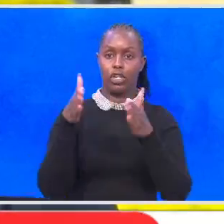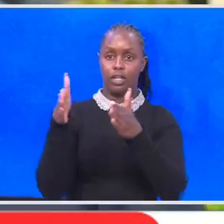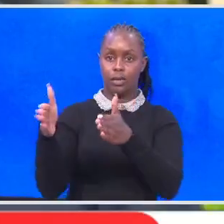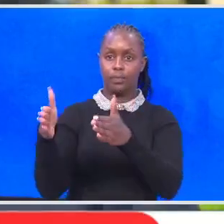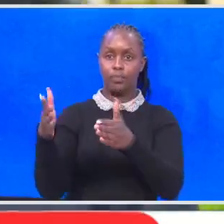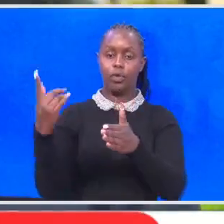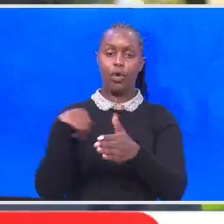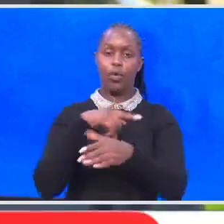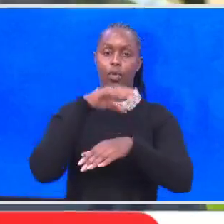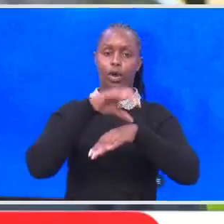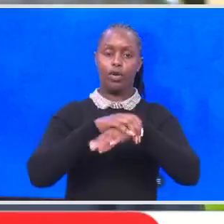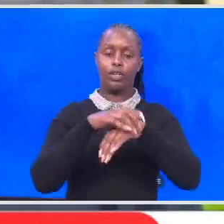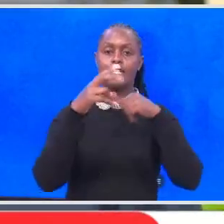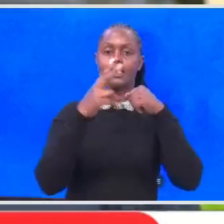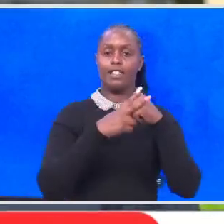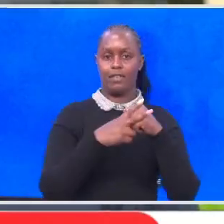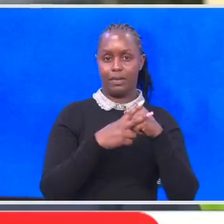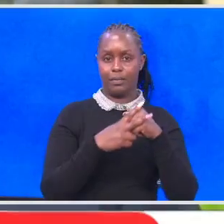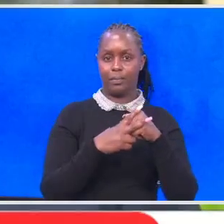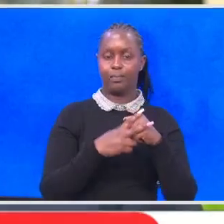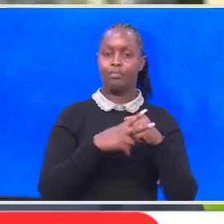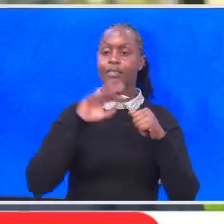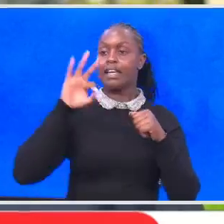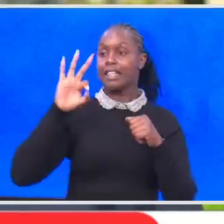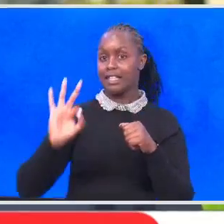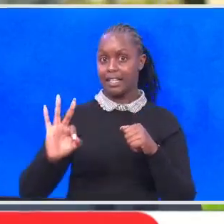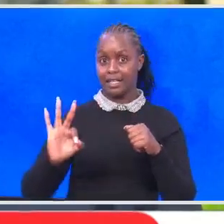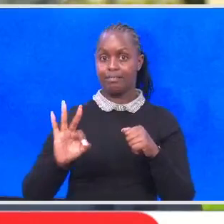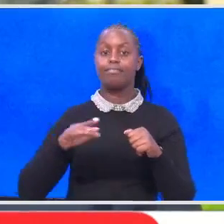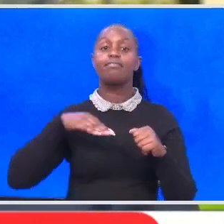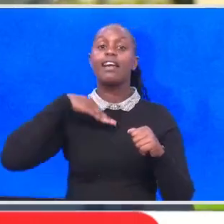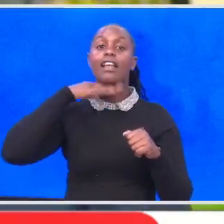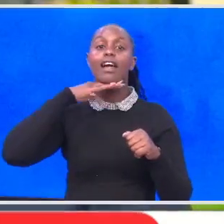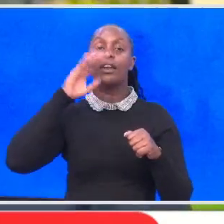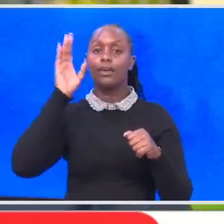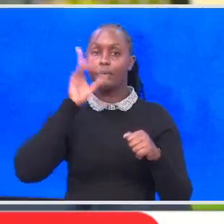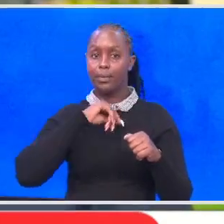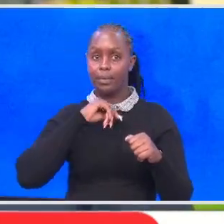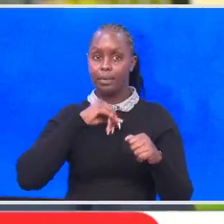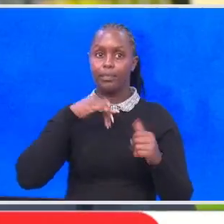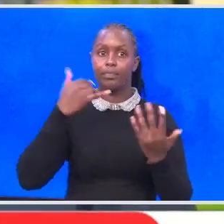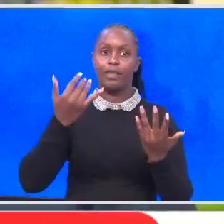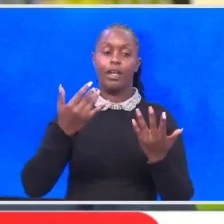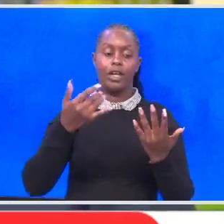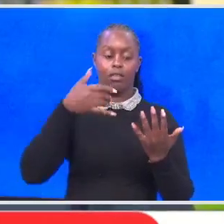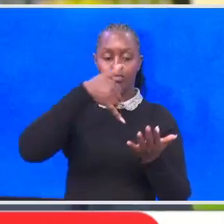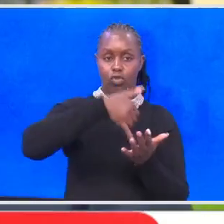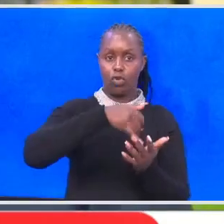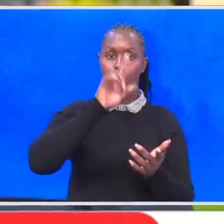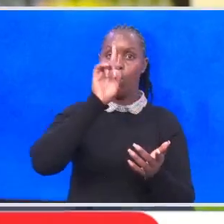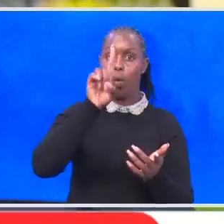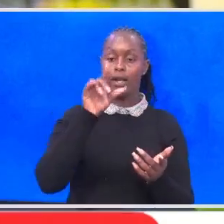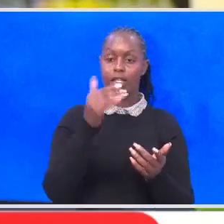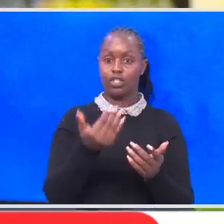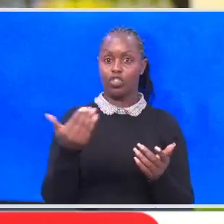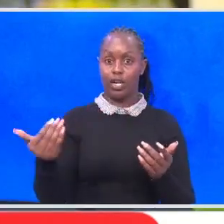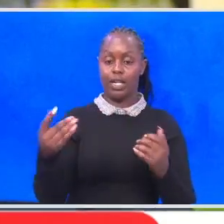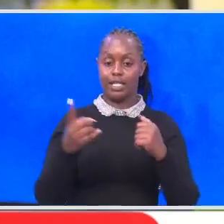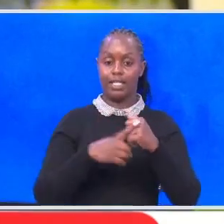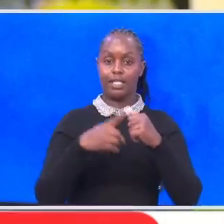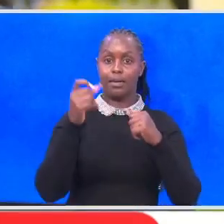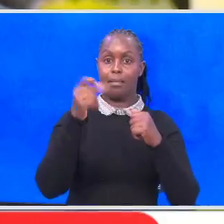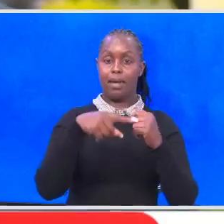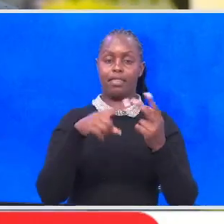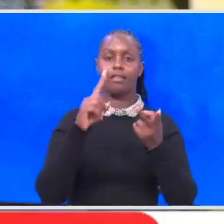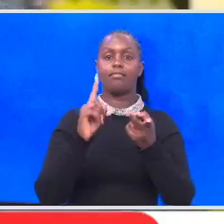victims 7. Out of the 7, 3 walikuja kama wamekufa. Kwa hawa kulikuwa mtoto mmoja wa 6 months. Na